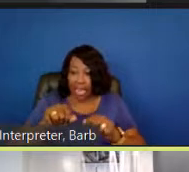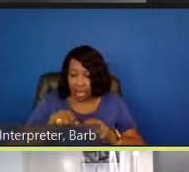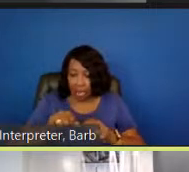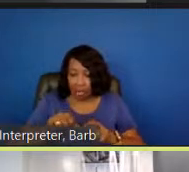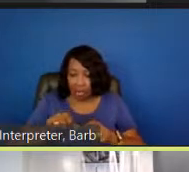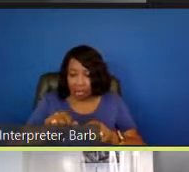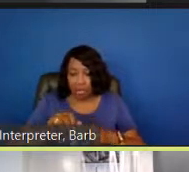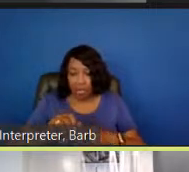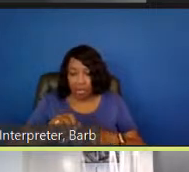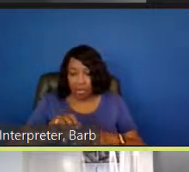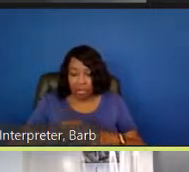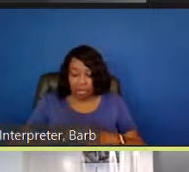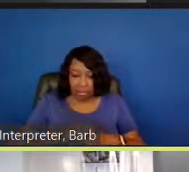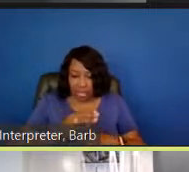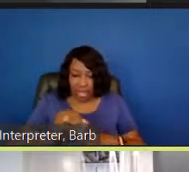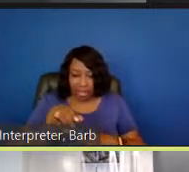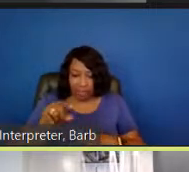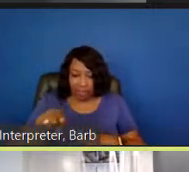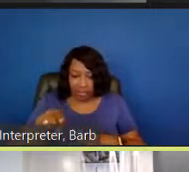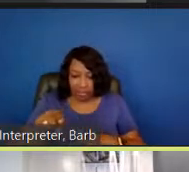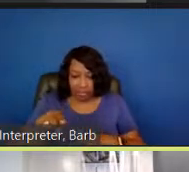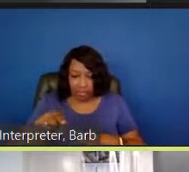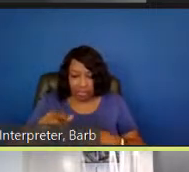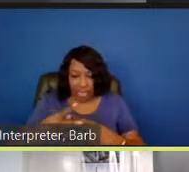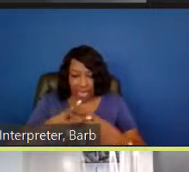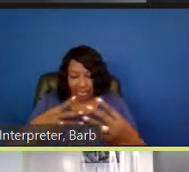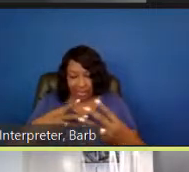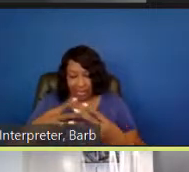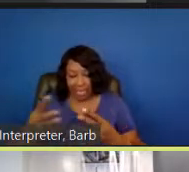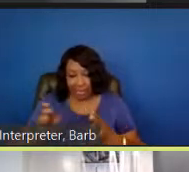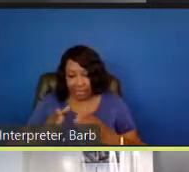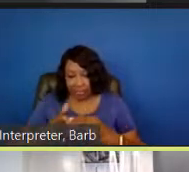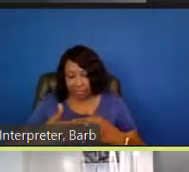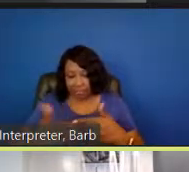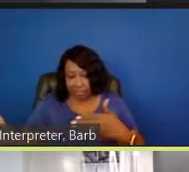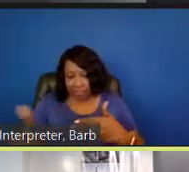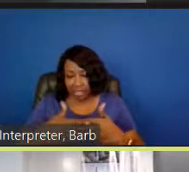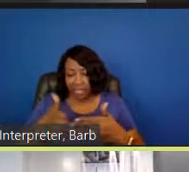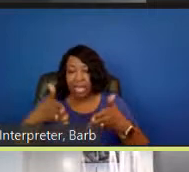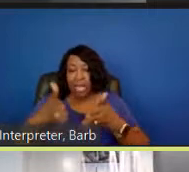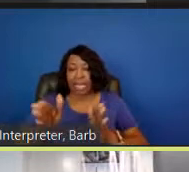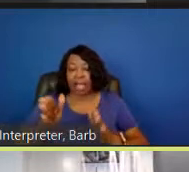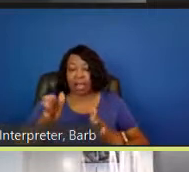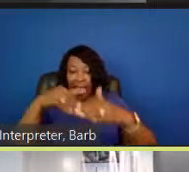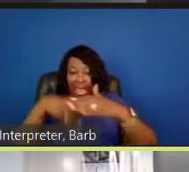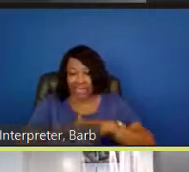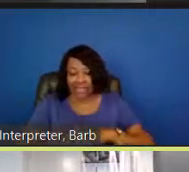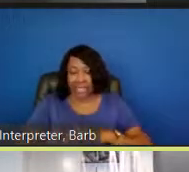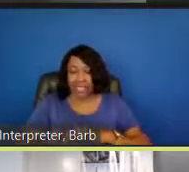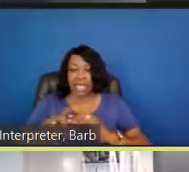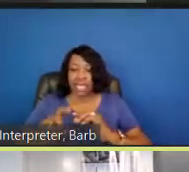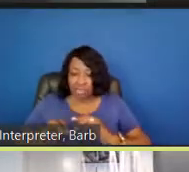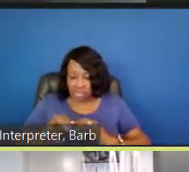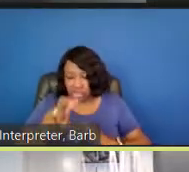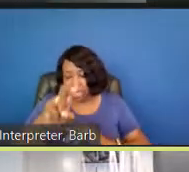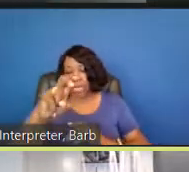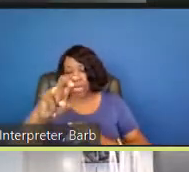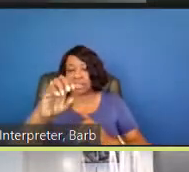non-paid side, and then there are gates through that will then allow access to the stairs, the escalator, and the elevators.